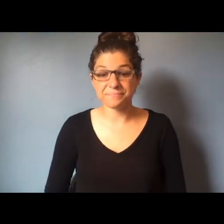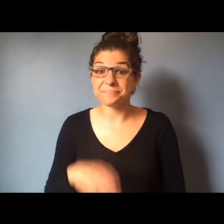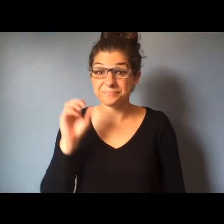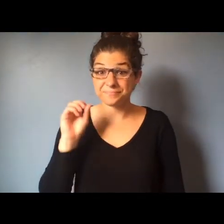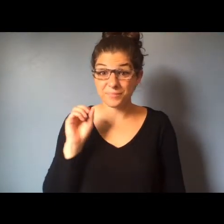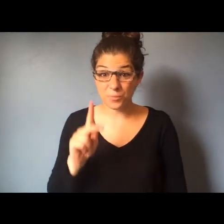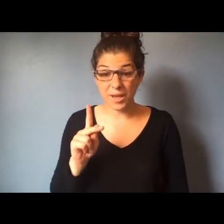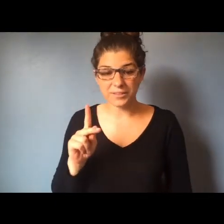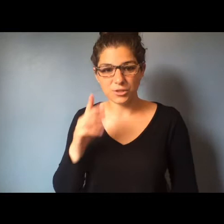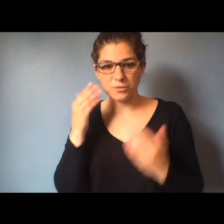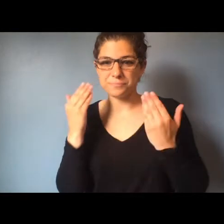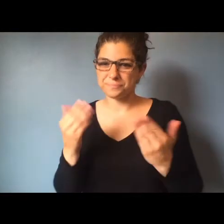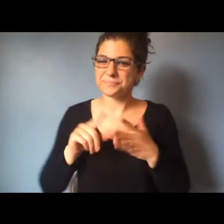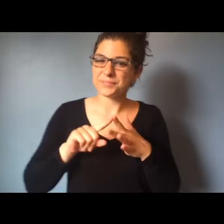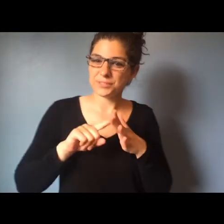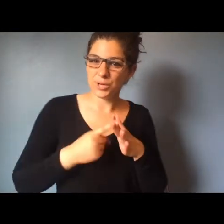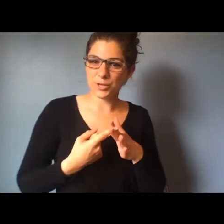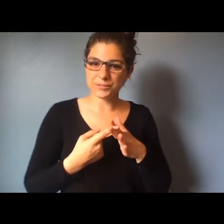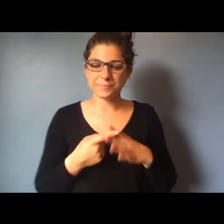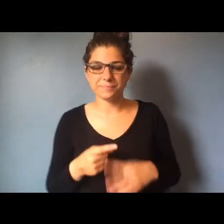so we're gonna get started.